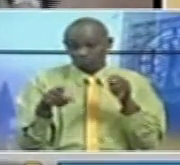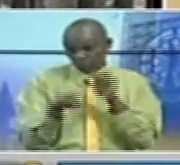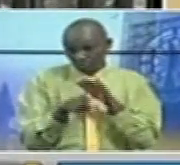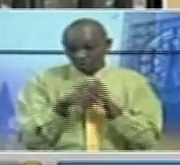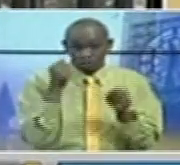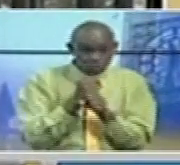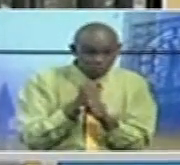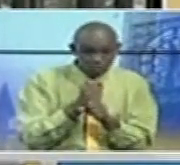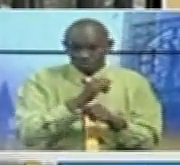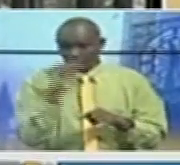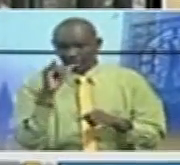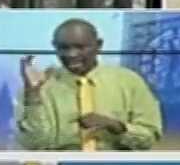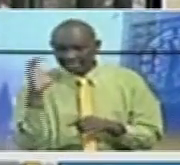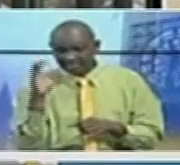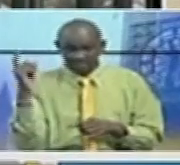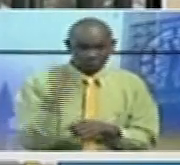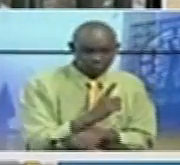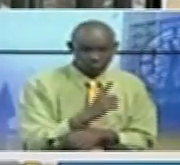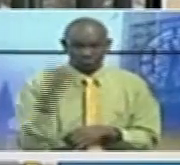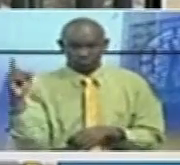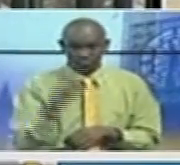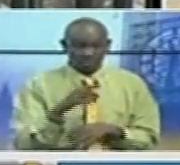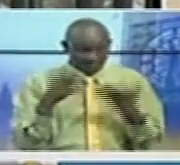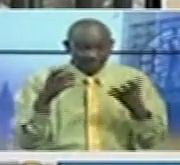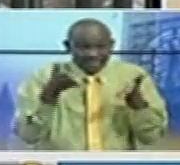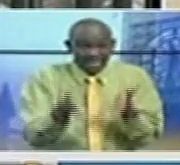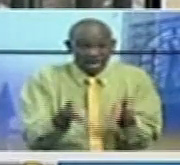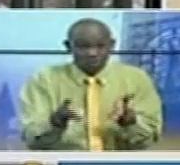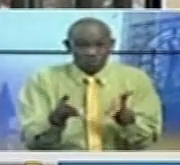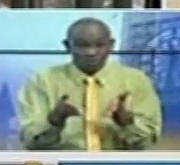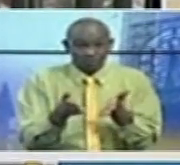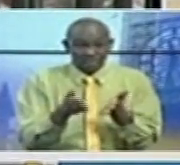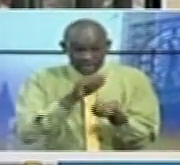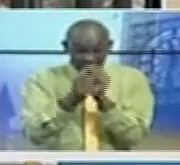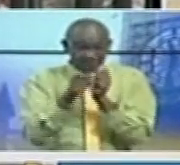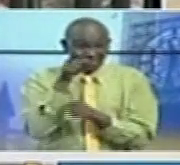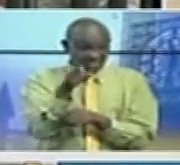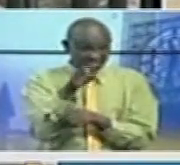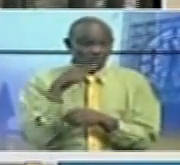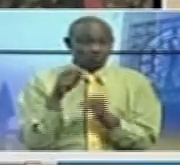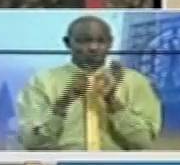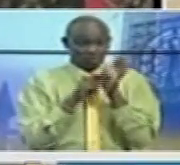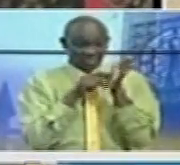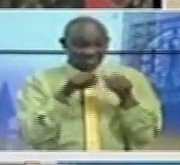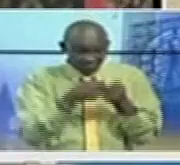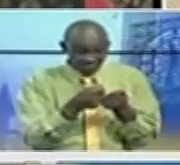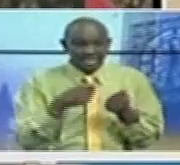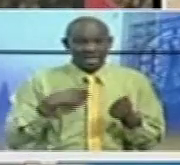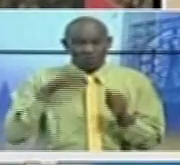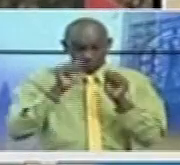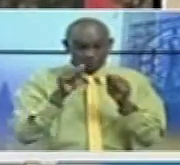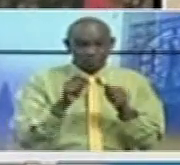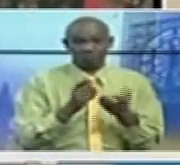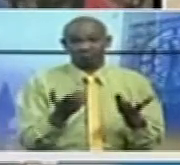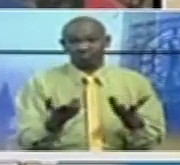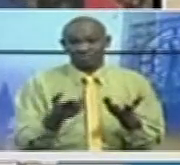between The Hague and Nairobi. Perhaps now this amendment to the rule gives him now the leeway to be able